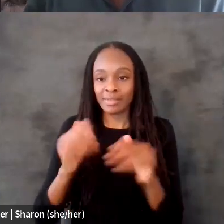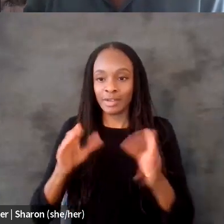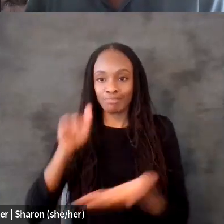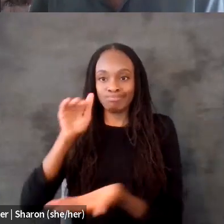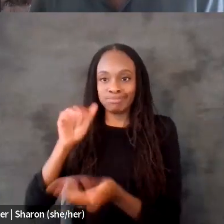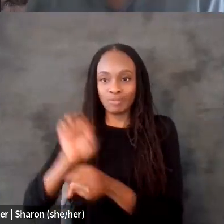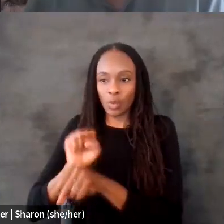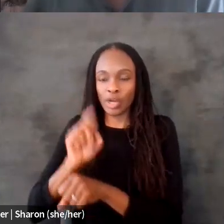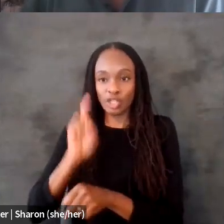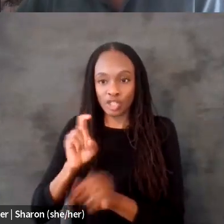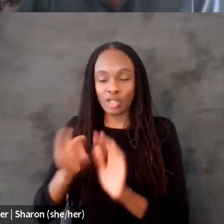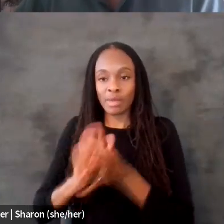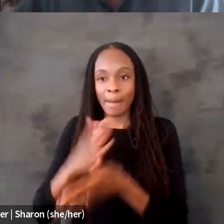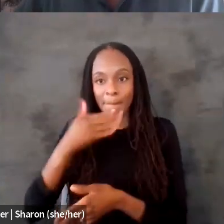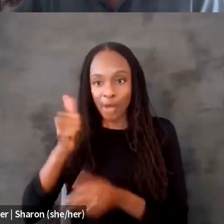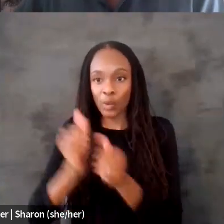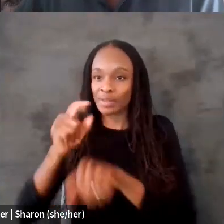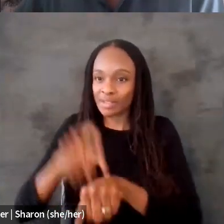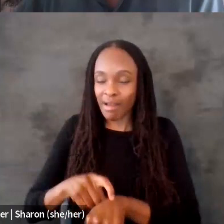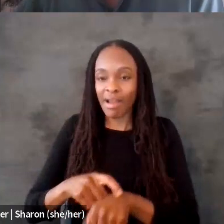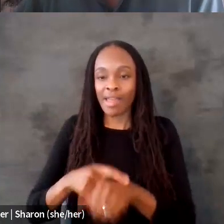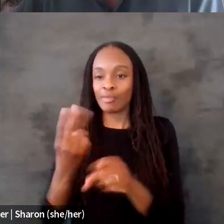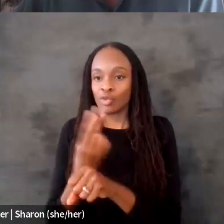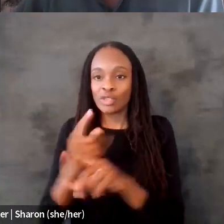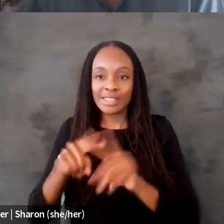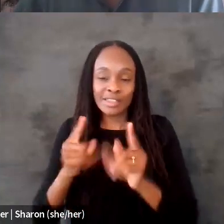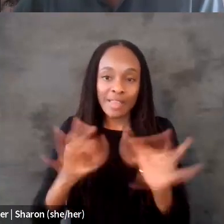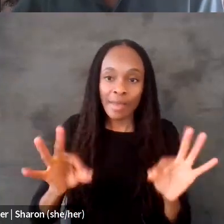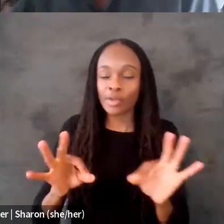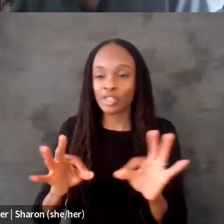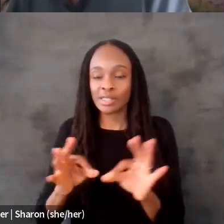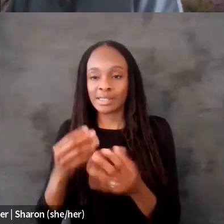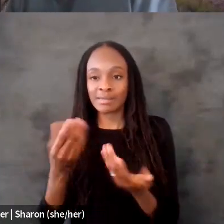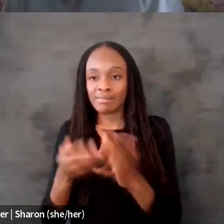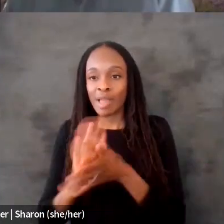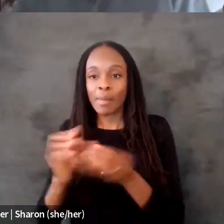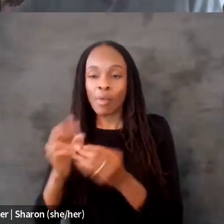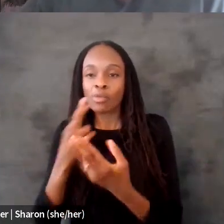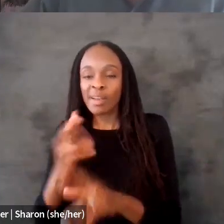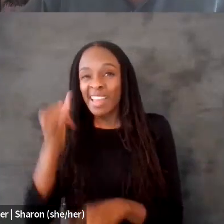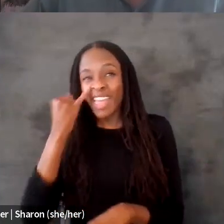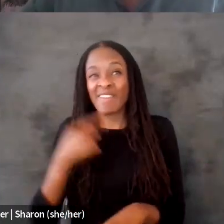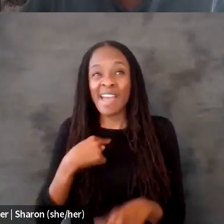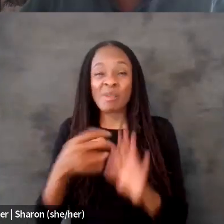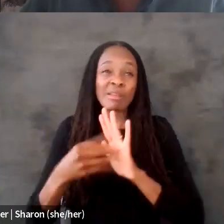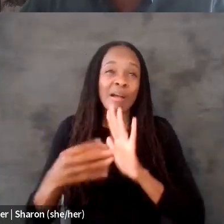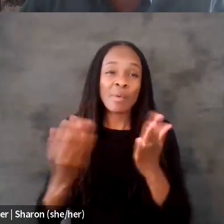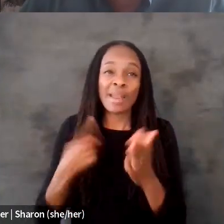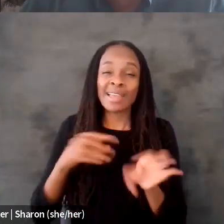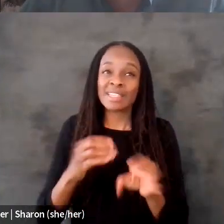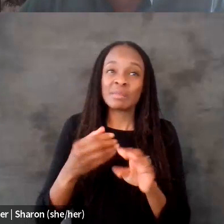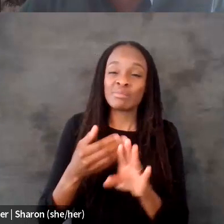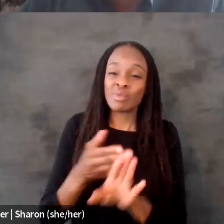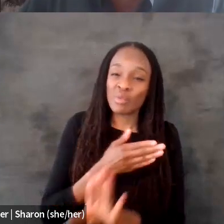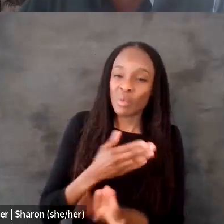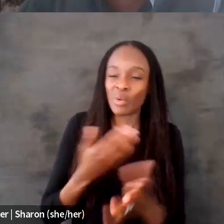getting better, of it becoming more critical, of us using different language, of us being more responsive. If I just keep replicating and changing variables, then again,